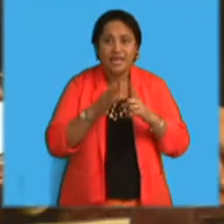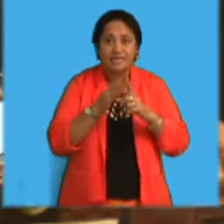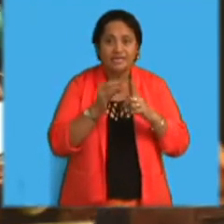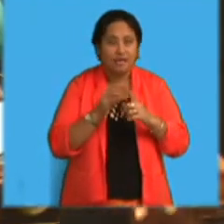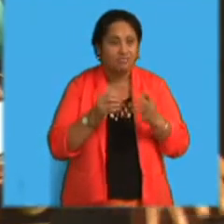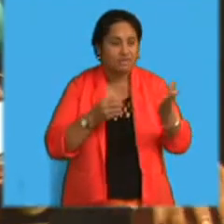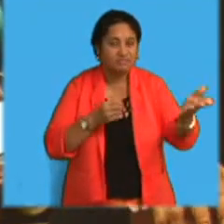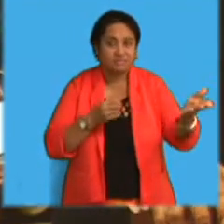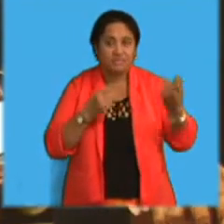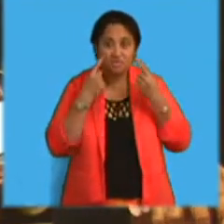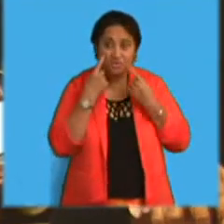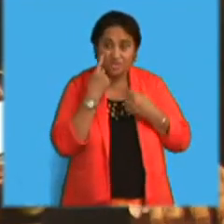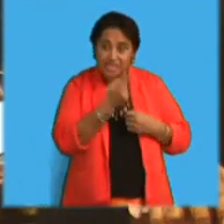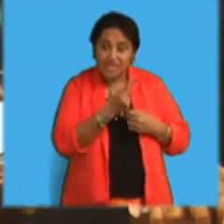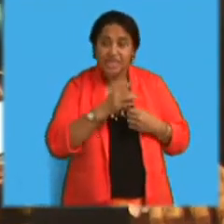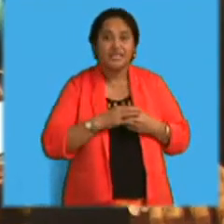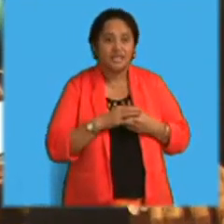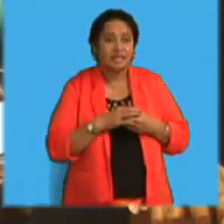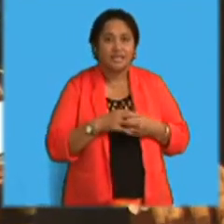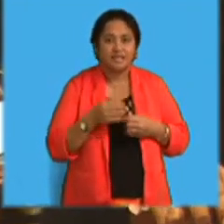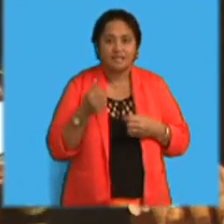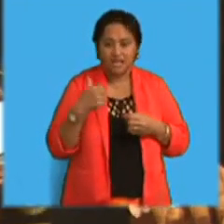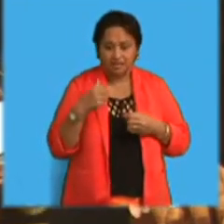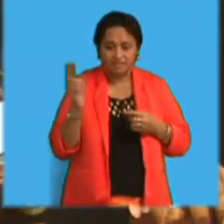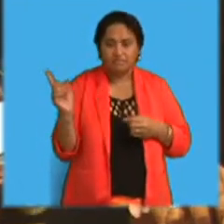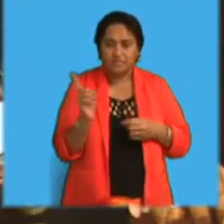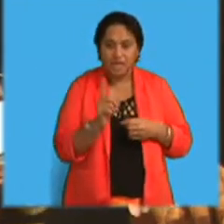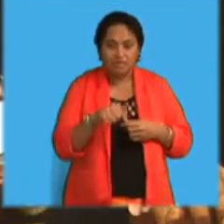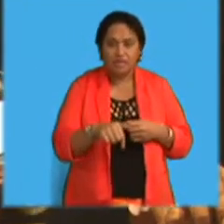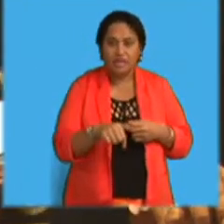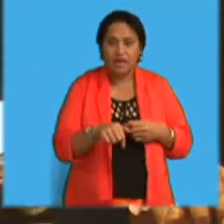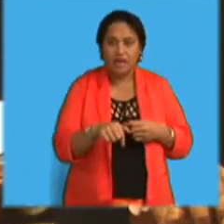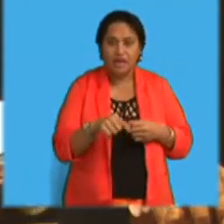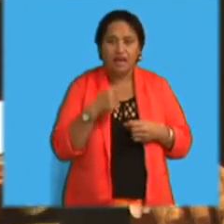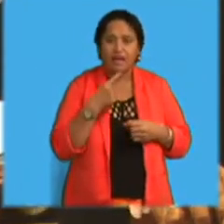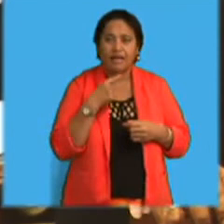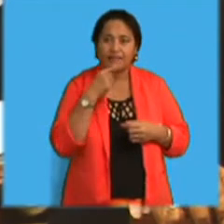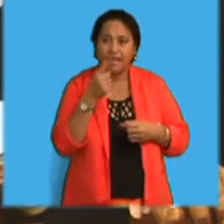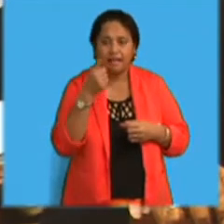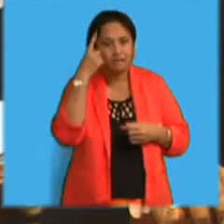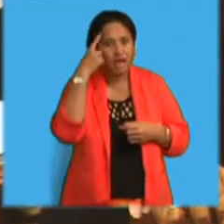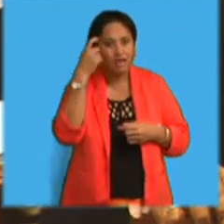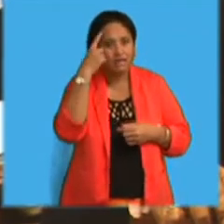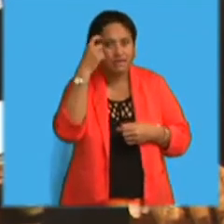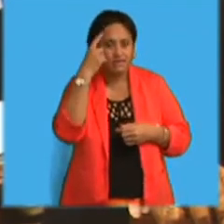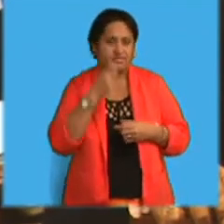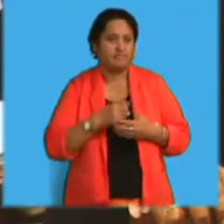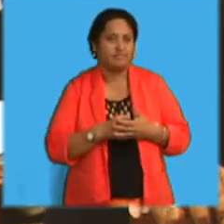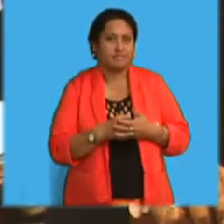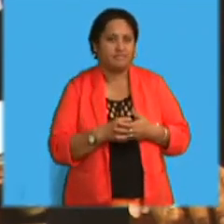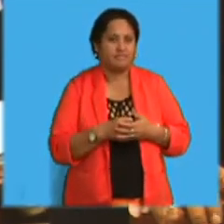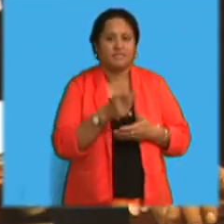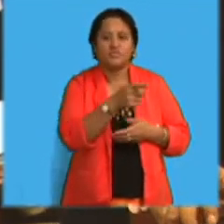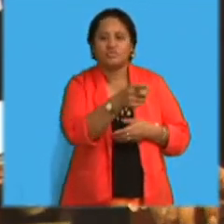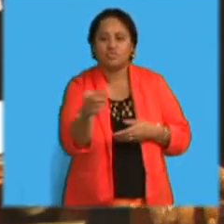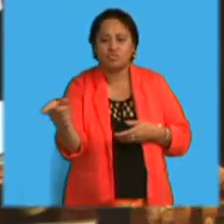the opposition members use their status in this House to make false assertions and try and mislead the public, Madam Speaker.